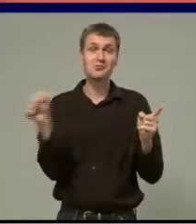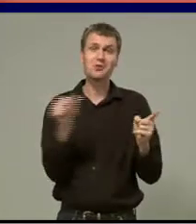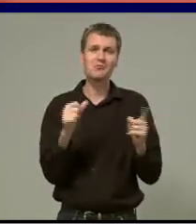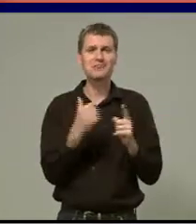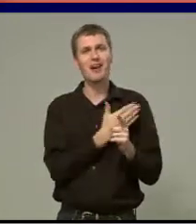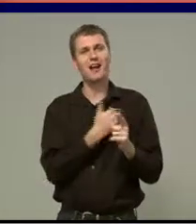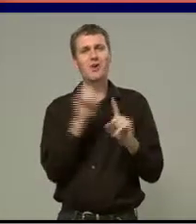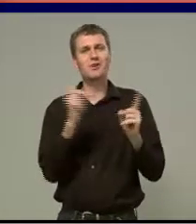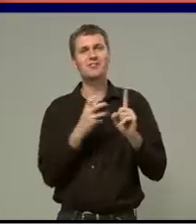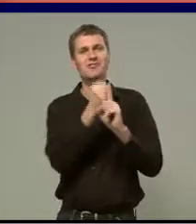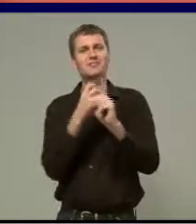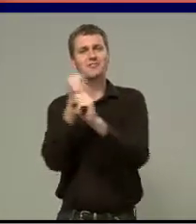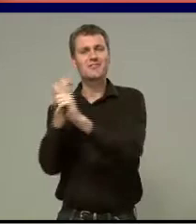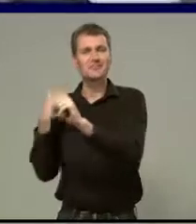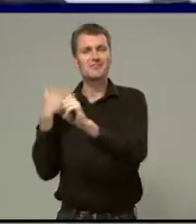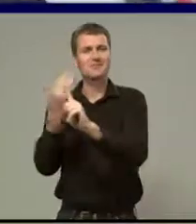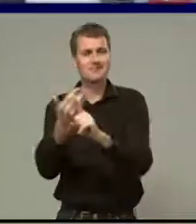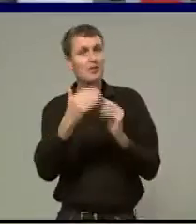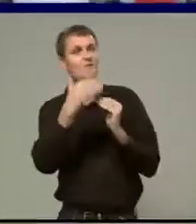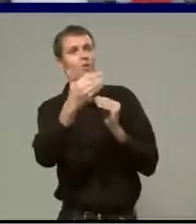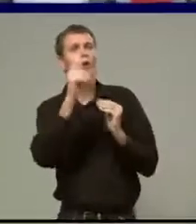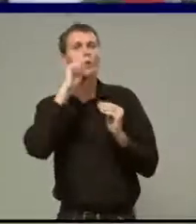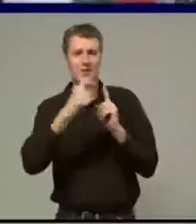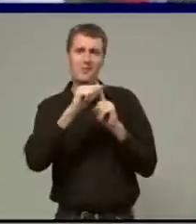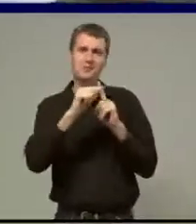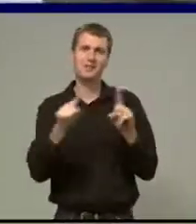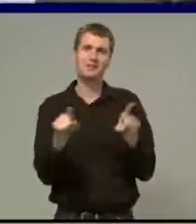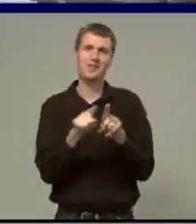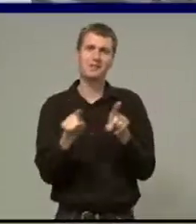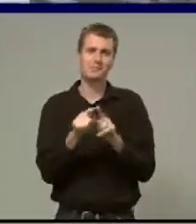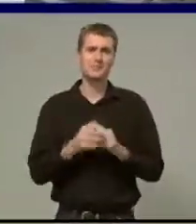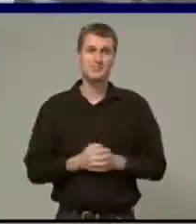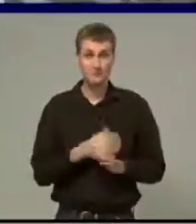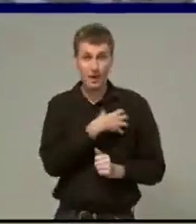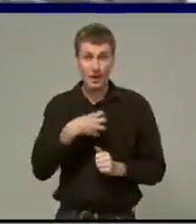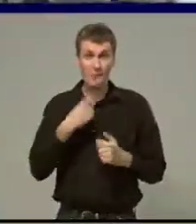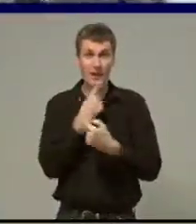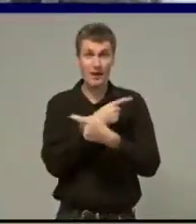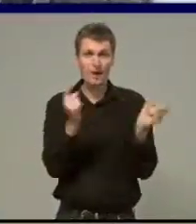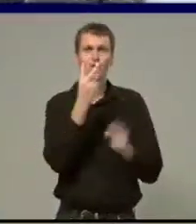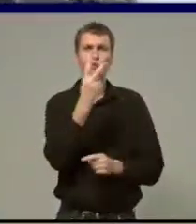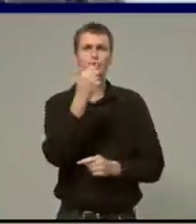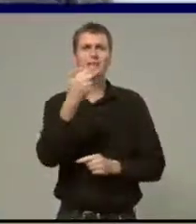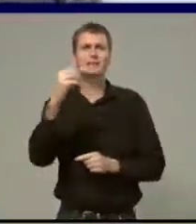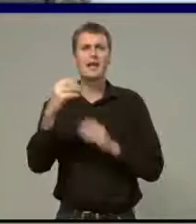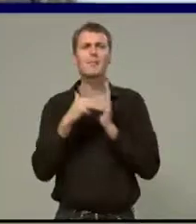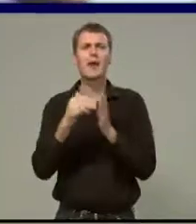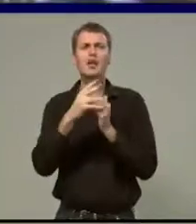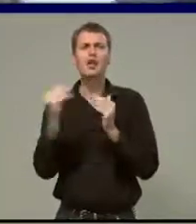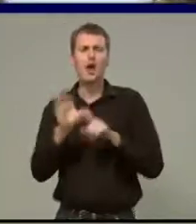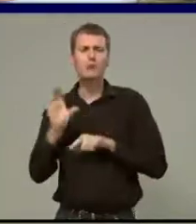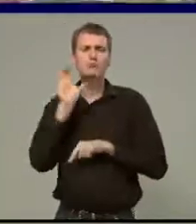you're achieving. There's a lot of good things in front of you. The government announced their $260 million commitment late